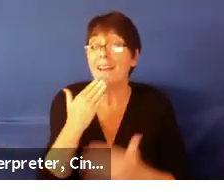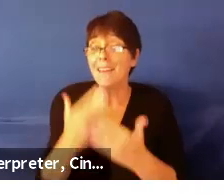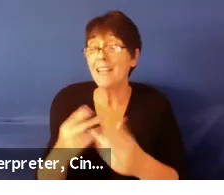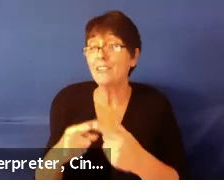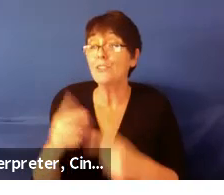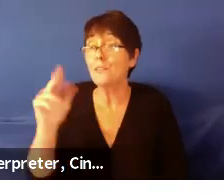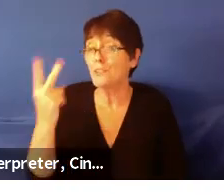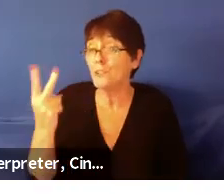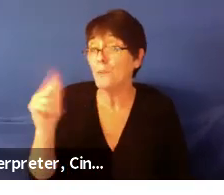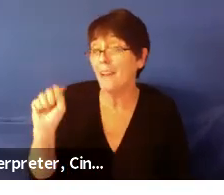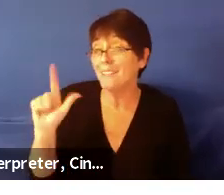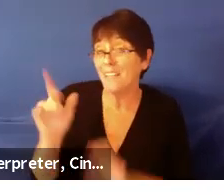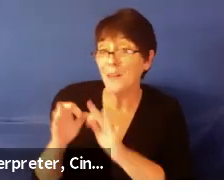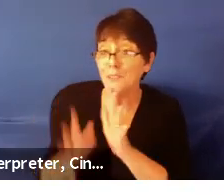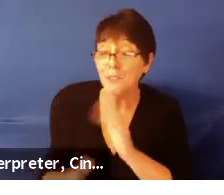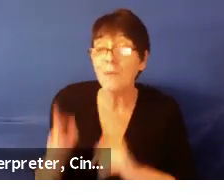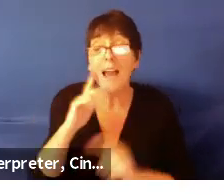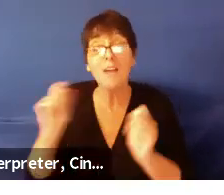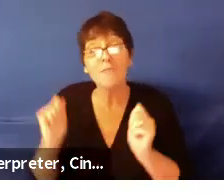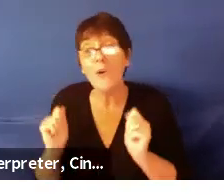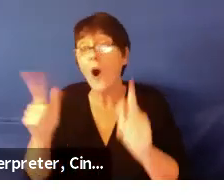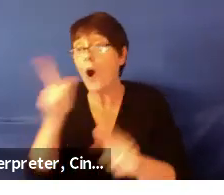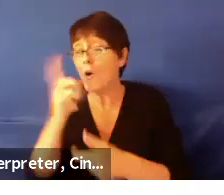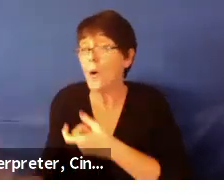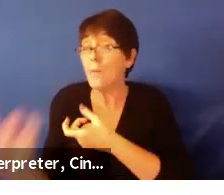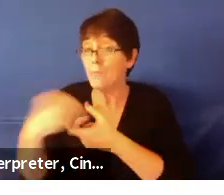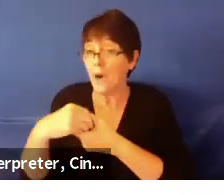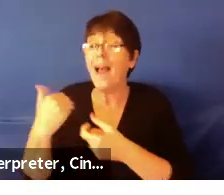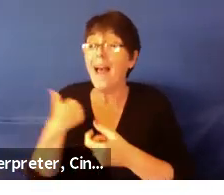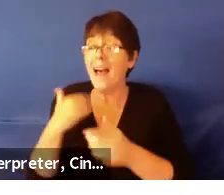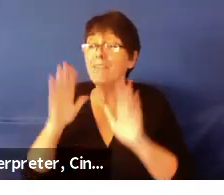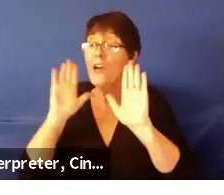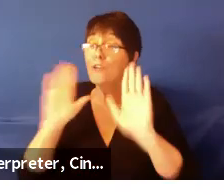ASL interpreters, and for all of you, have a great